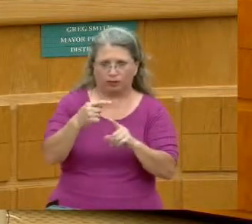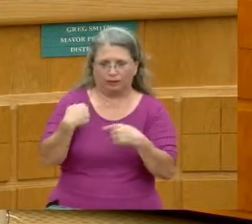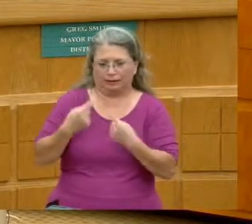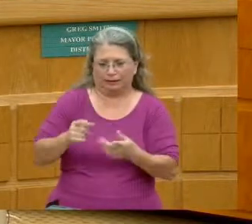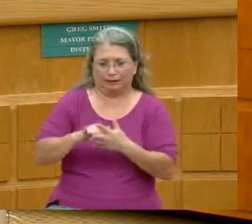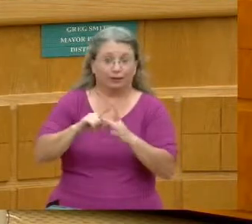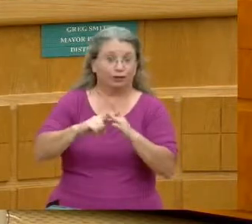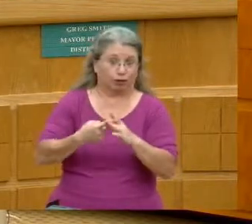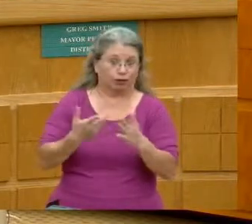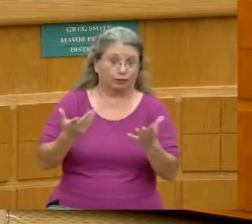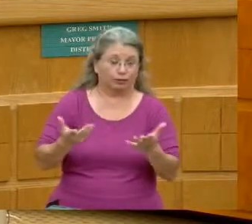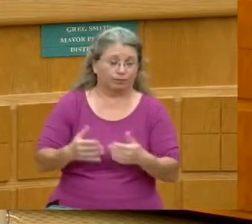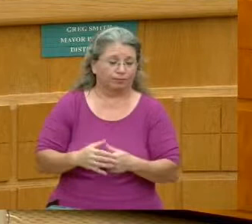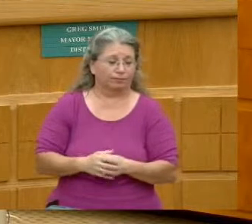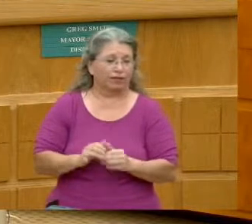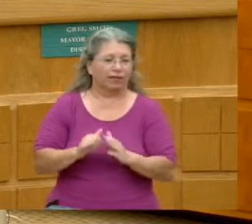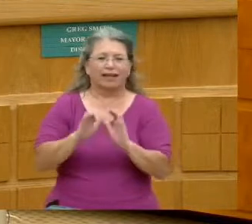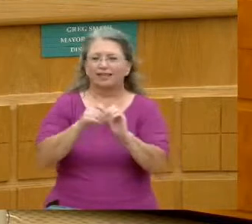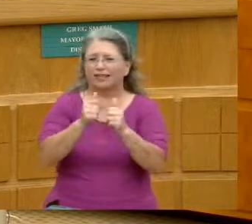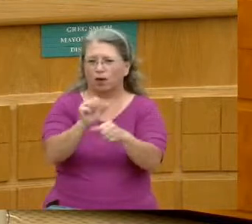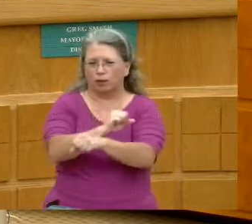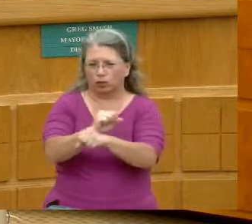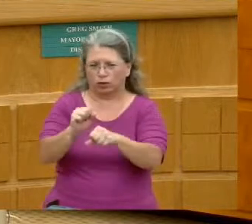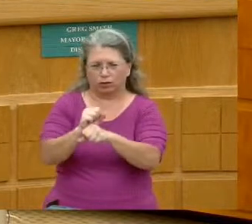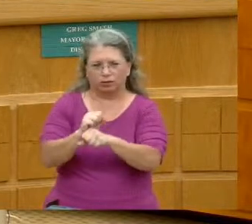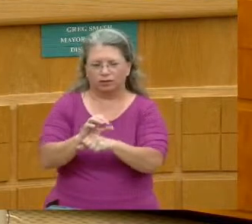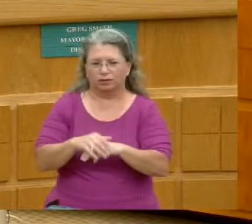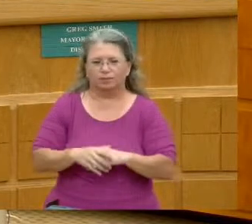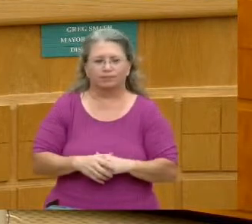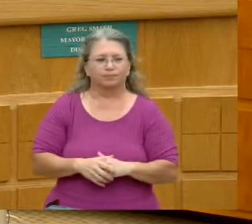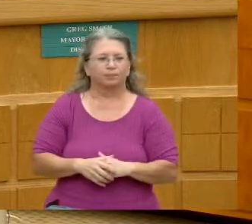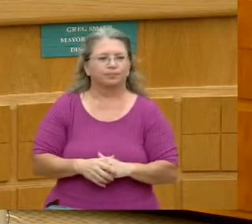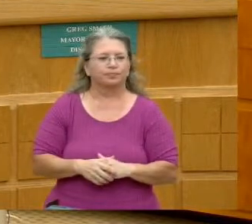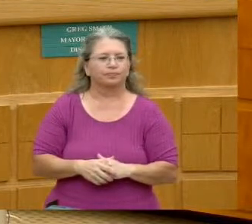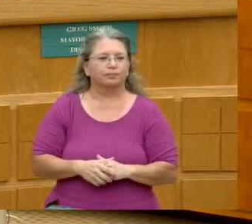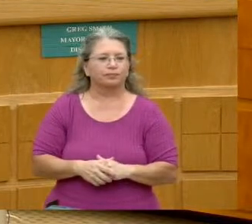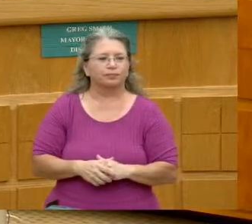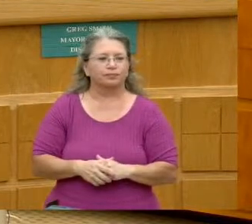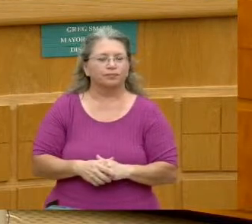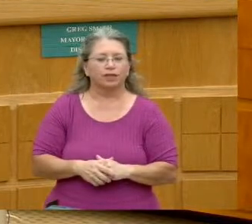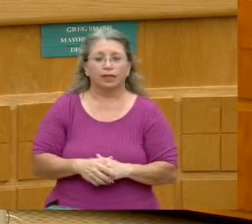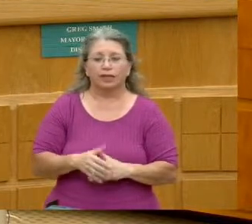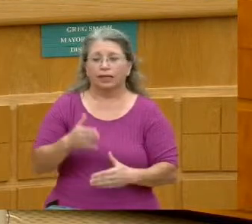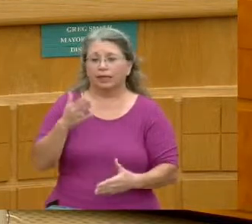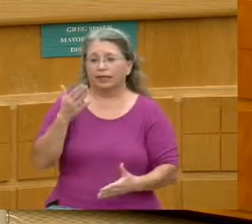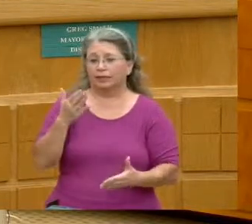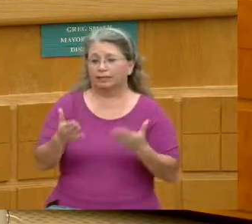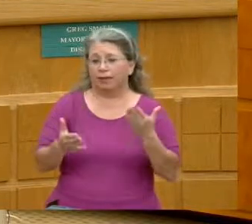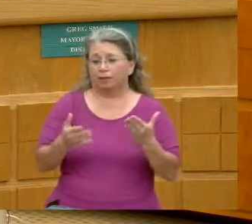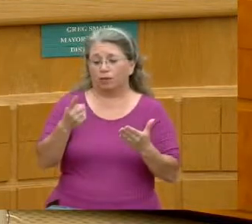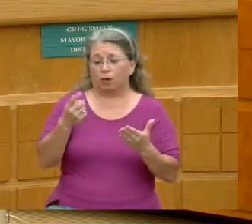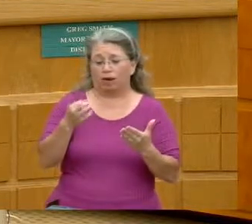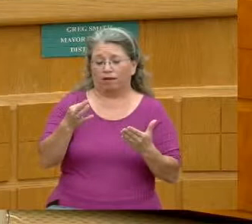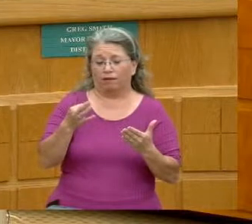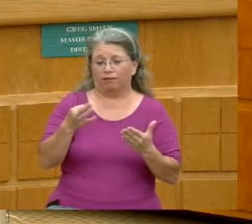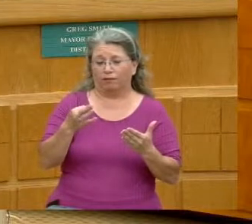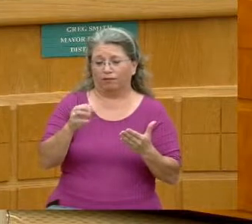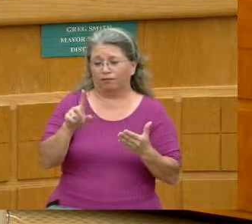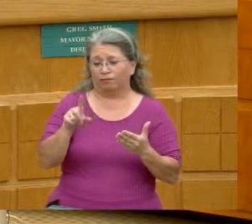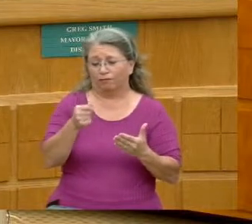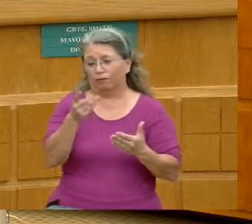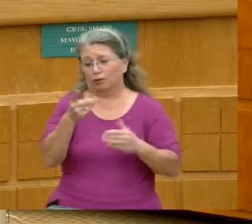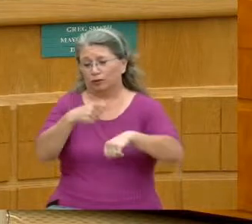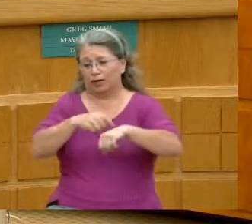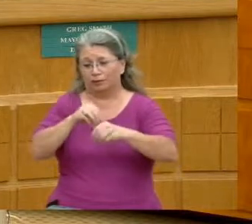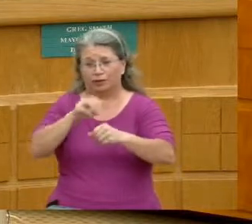works. This is, like I've said before, probably one of the few times in your lives it's ever going to be used for good. And usually